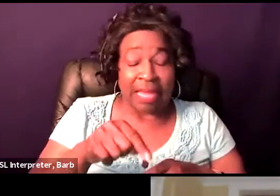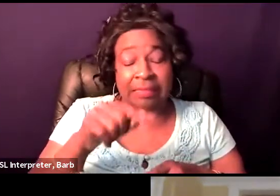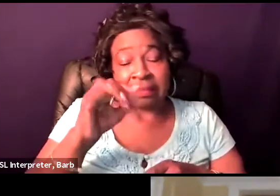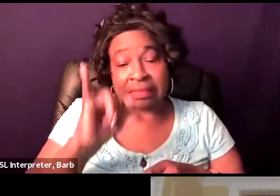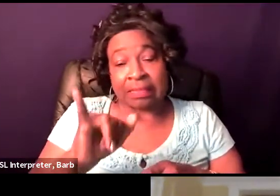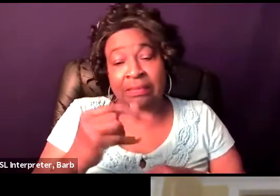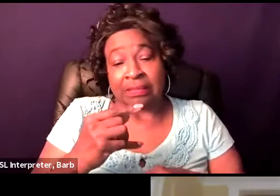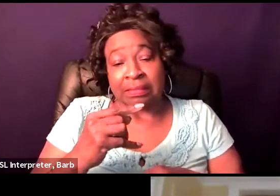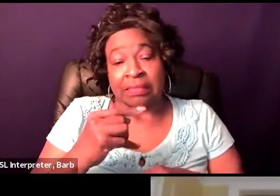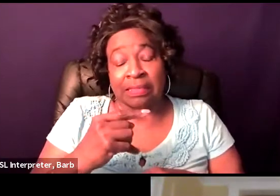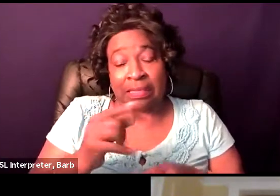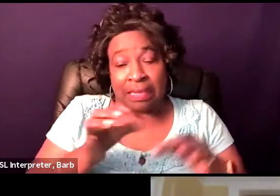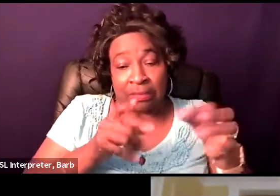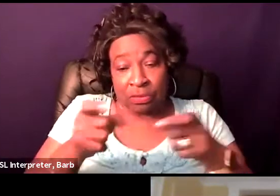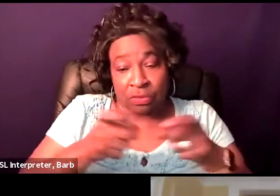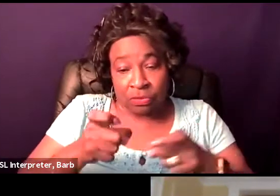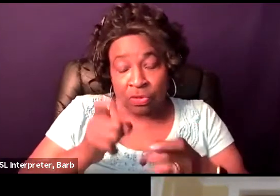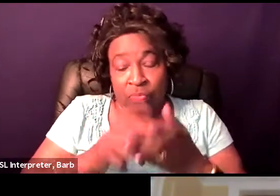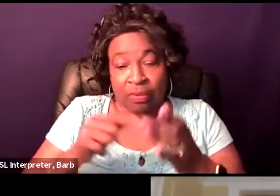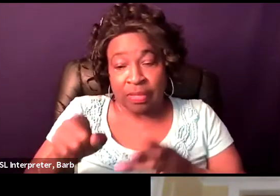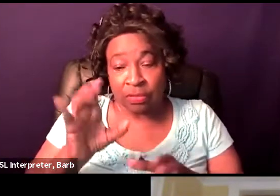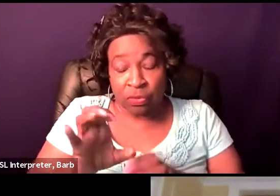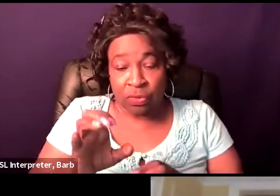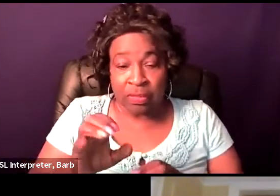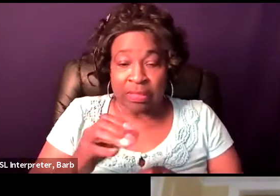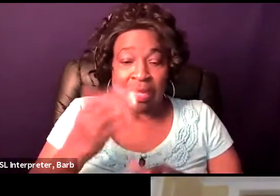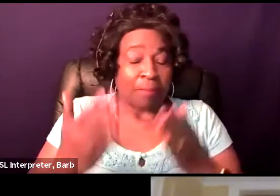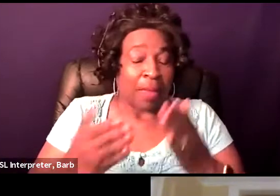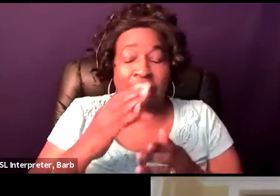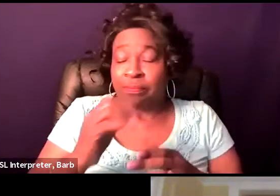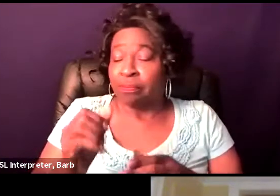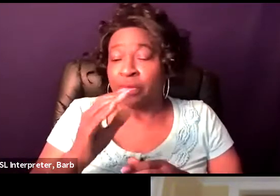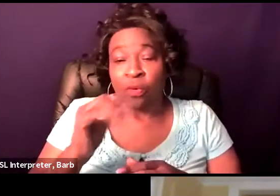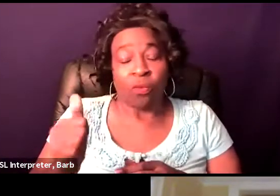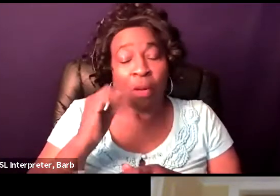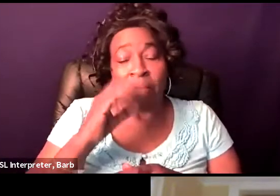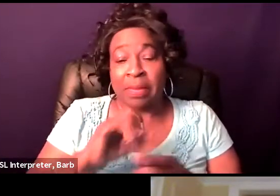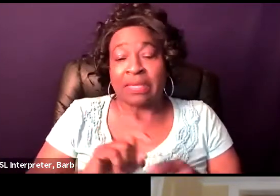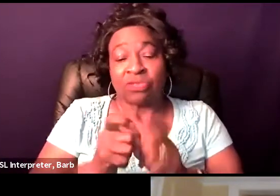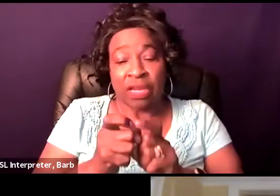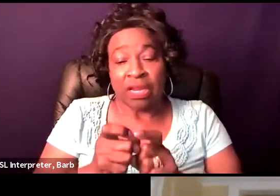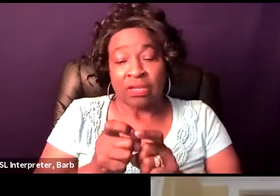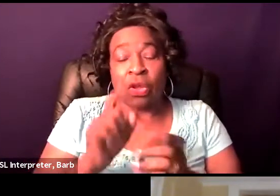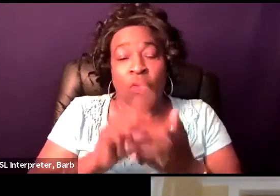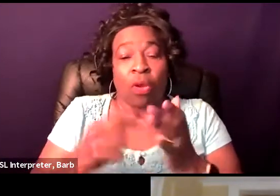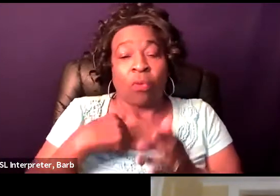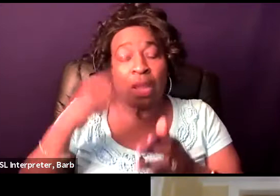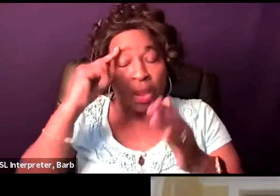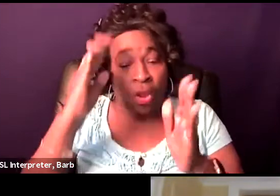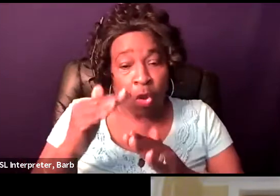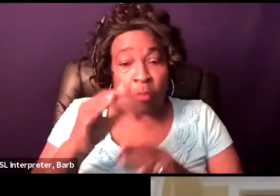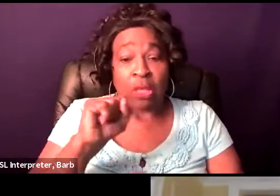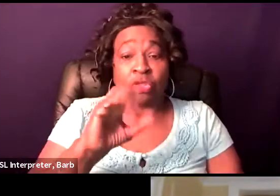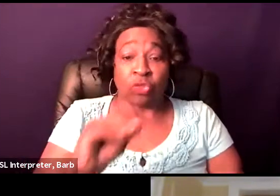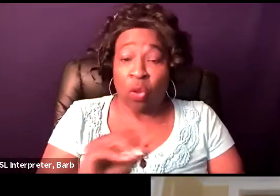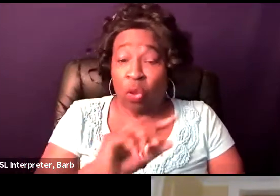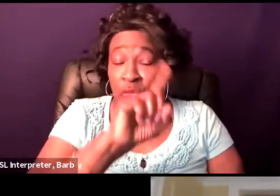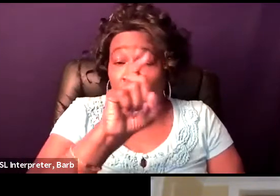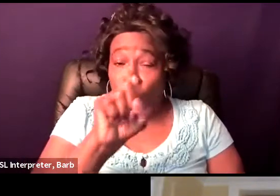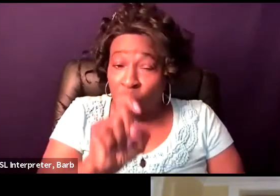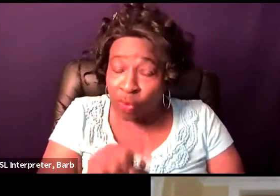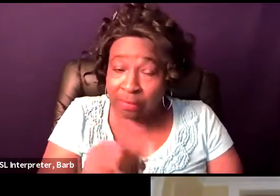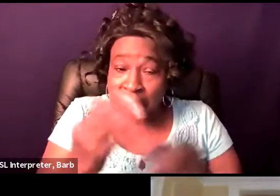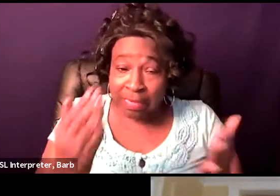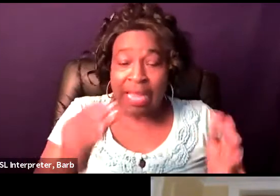do, it might not be as transformative as we hope. And so the question becomes for all of us is, can we begin